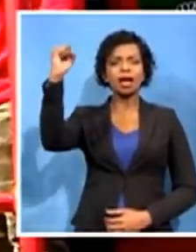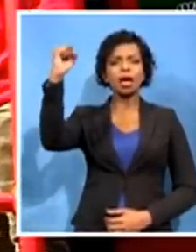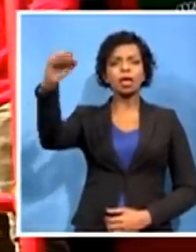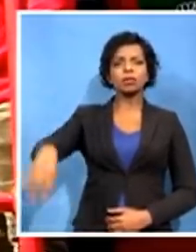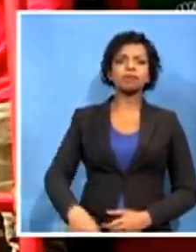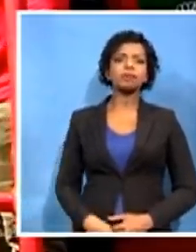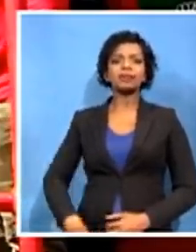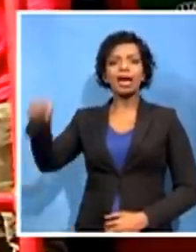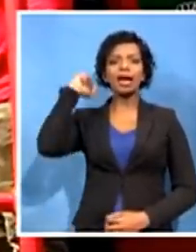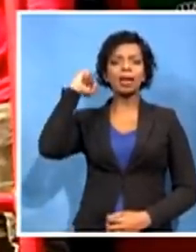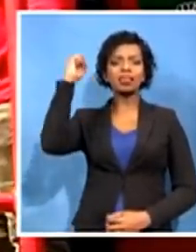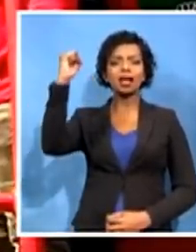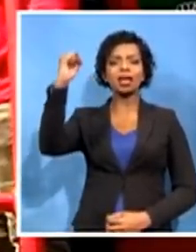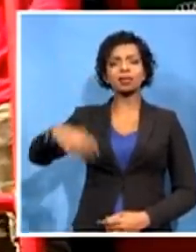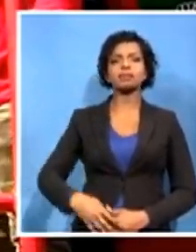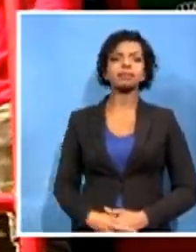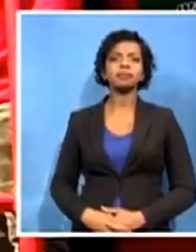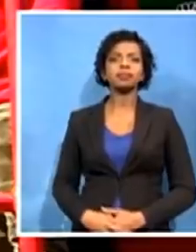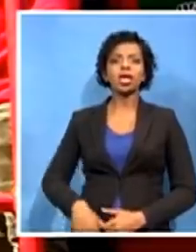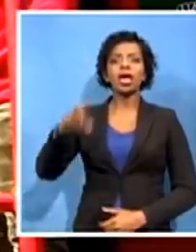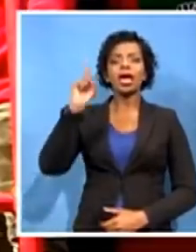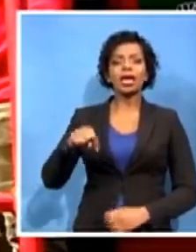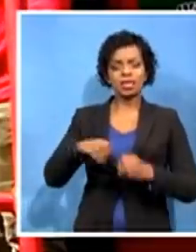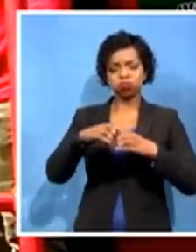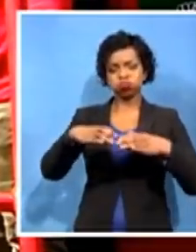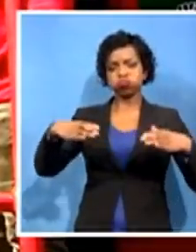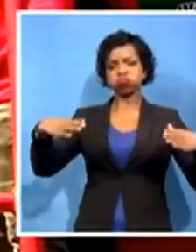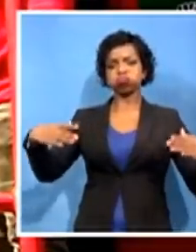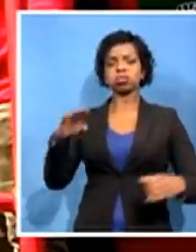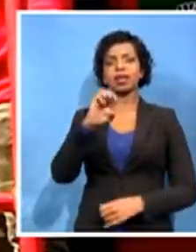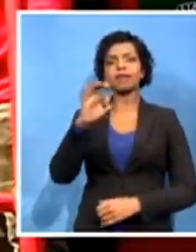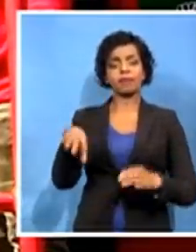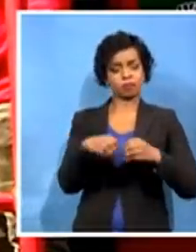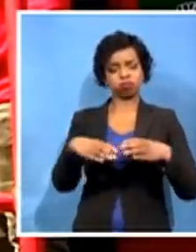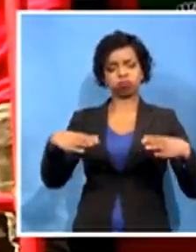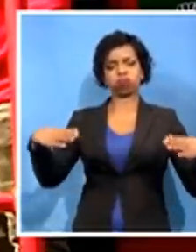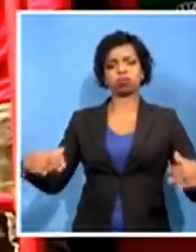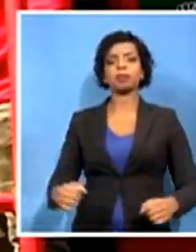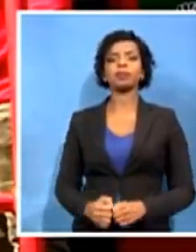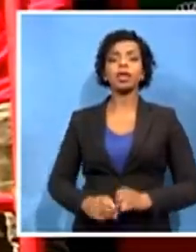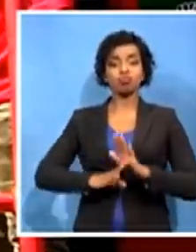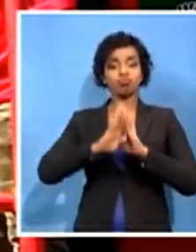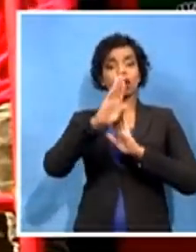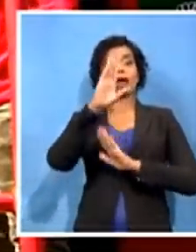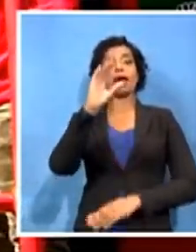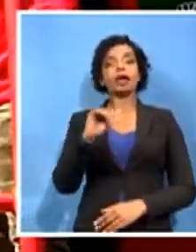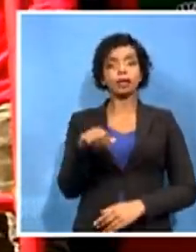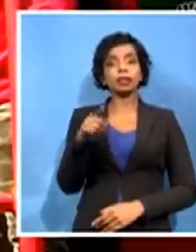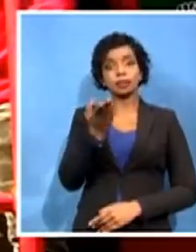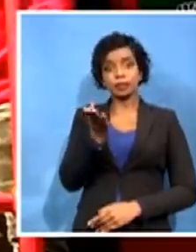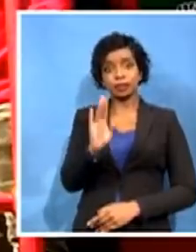Amanda! I cool, EFF, I cool. Run, races, run! Run, races, run!